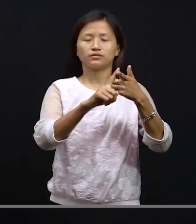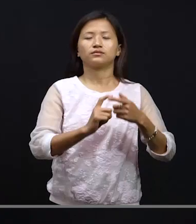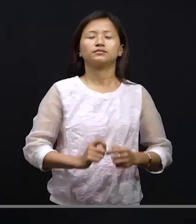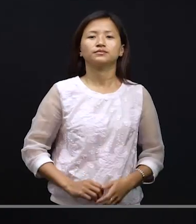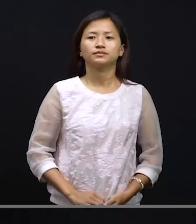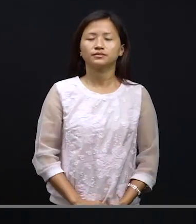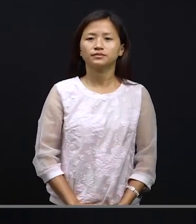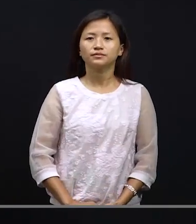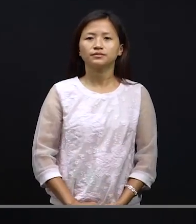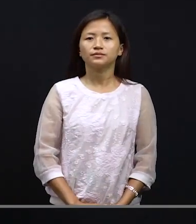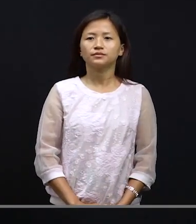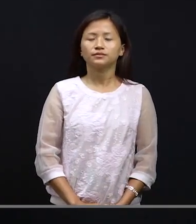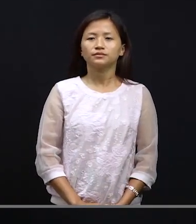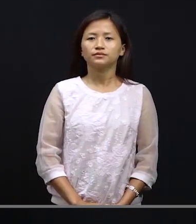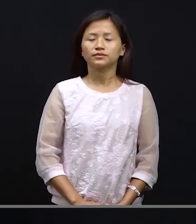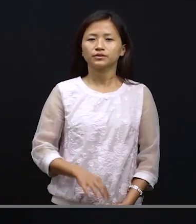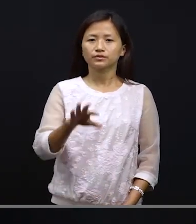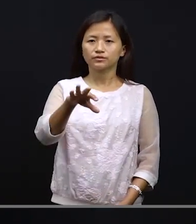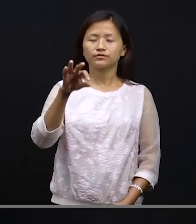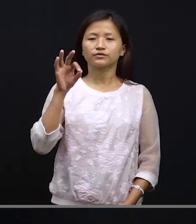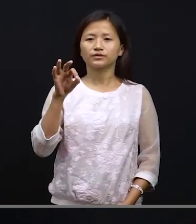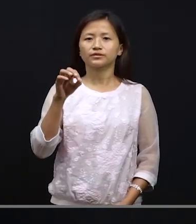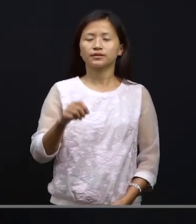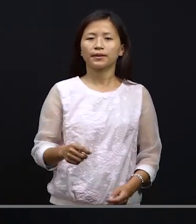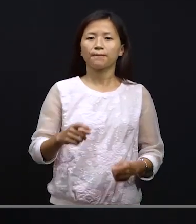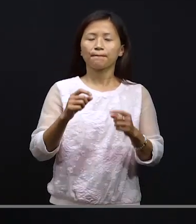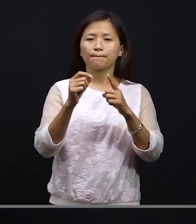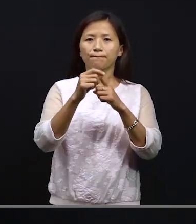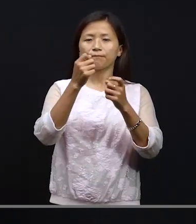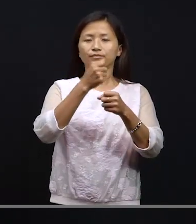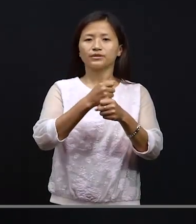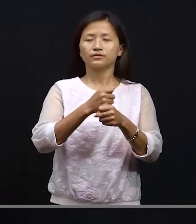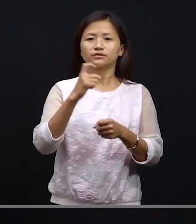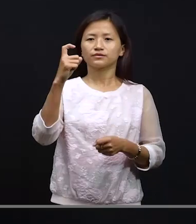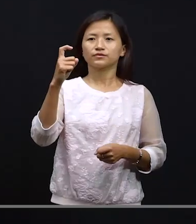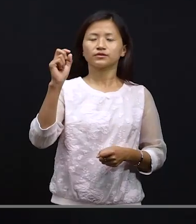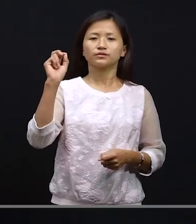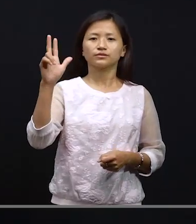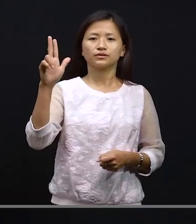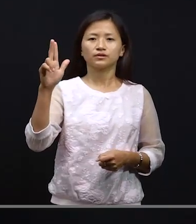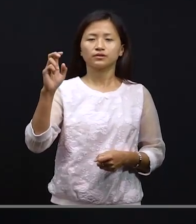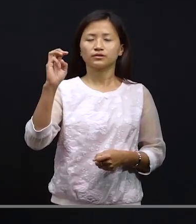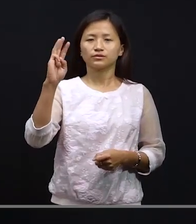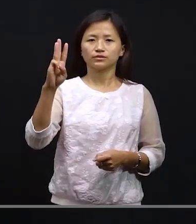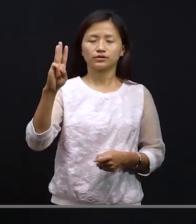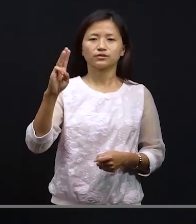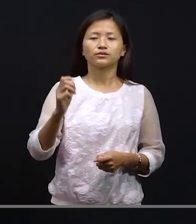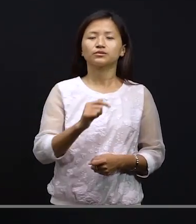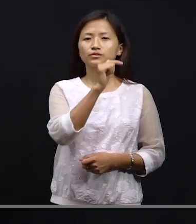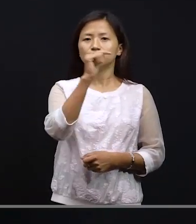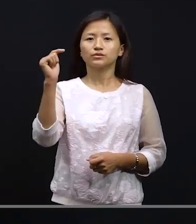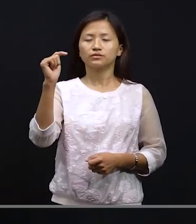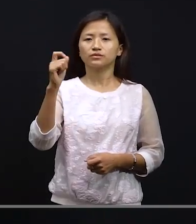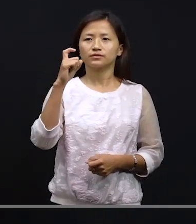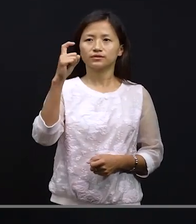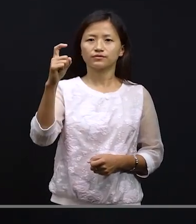by Rabindranath Tagore. You will find that in page number 73 to page number 74. Page number 73